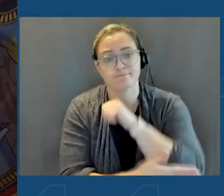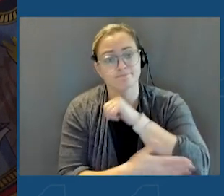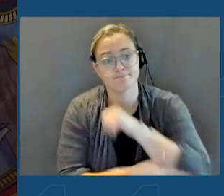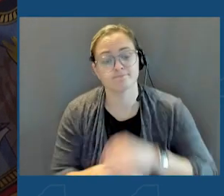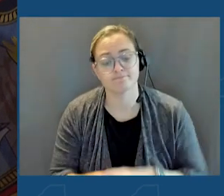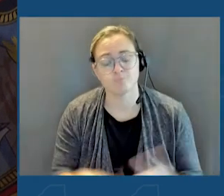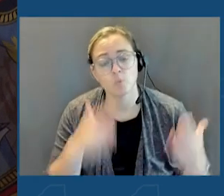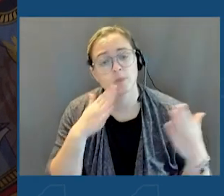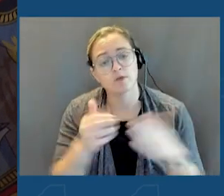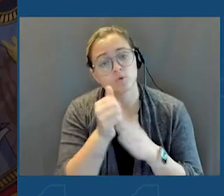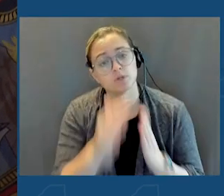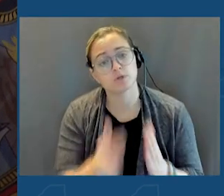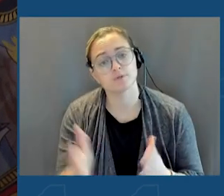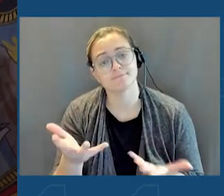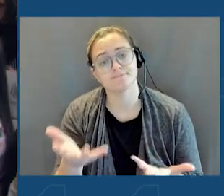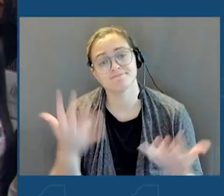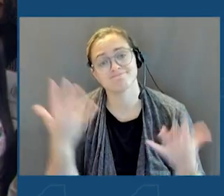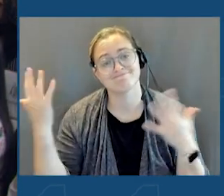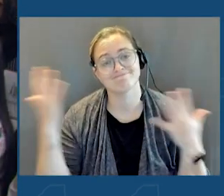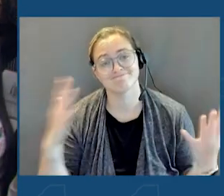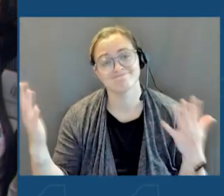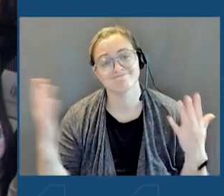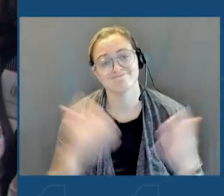give them both a round of applause.